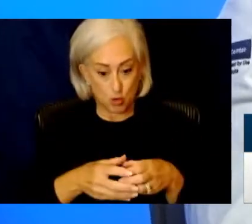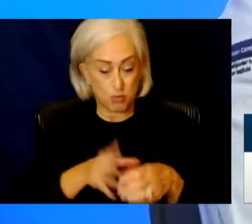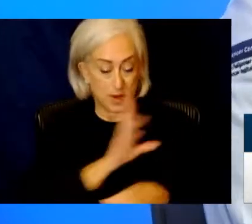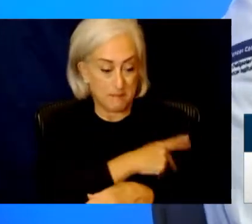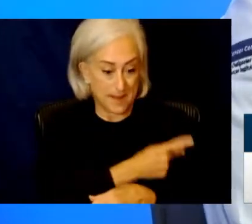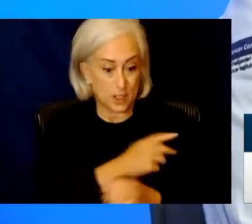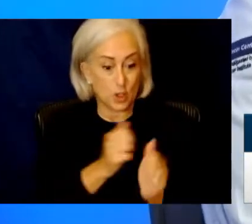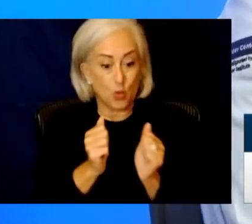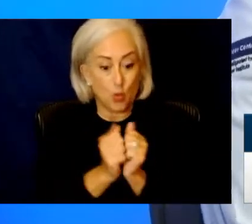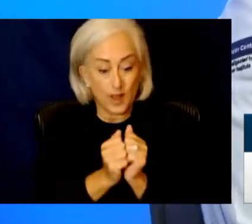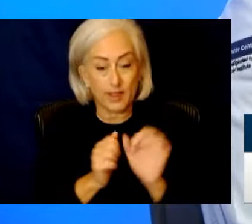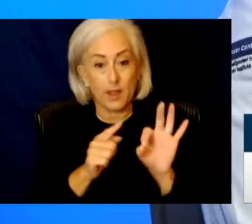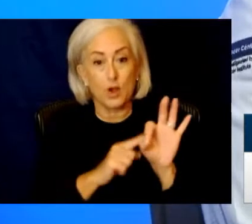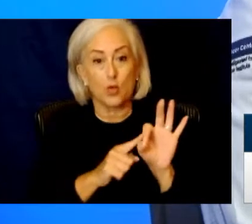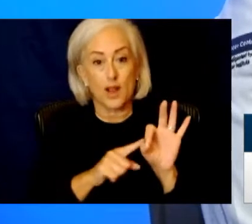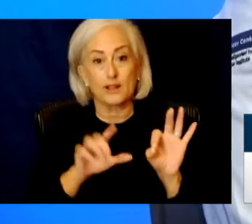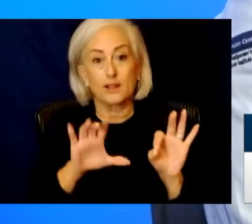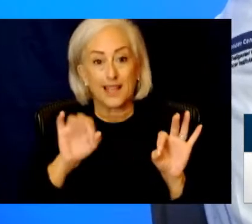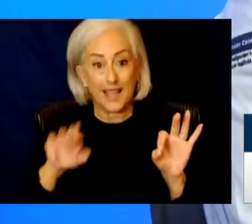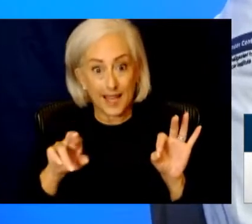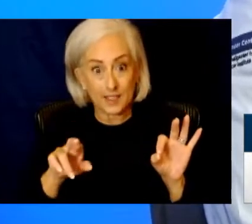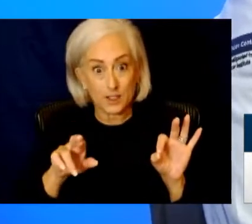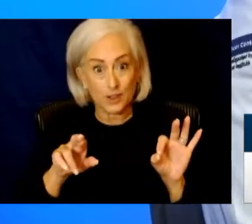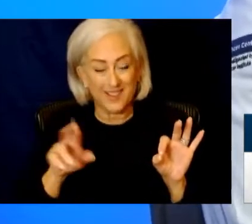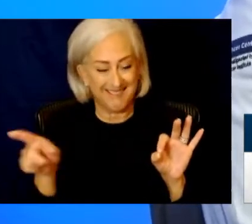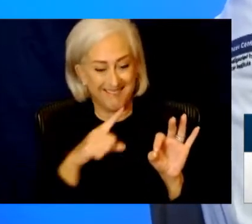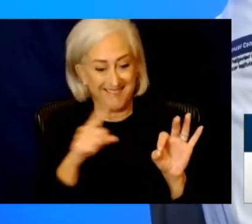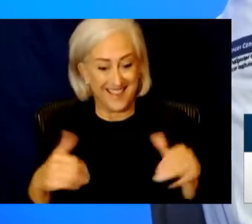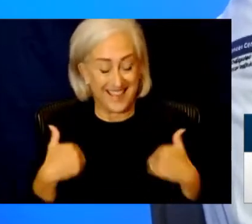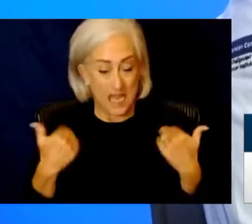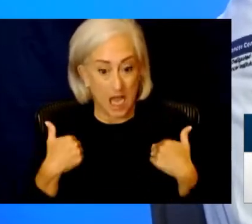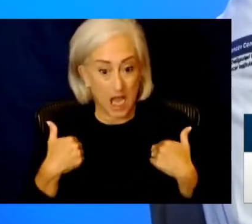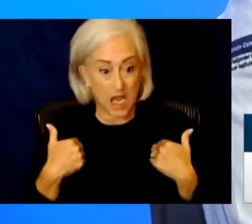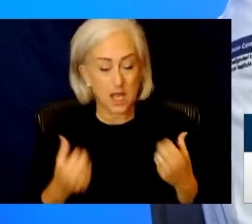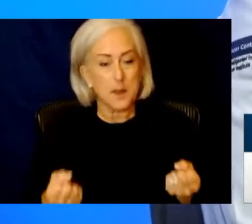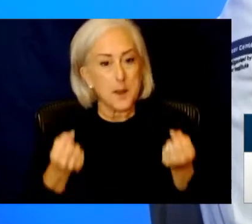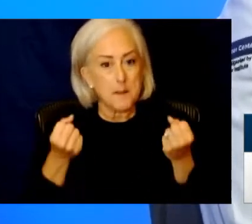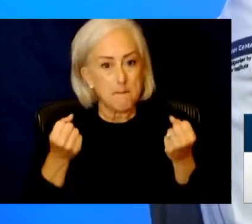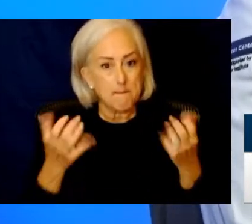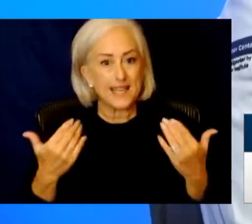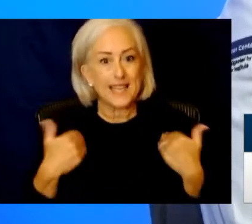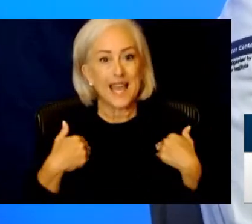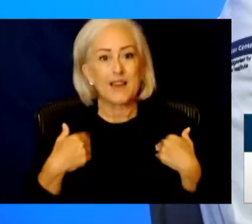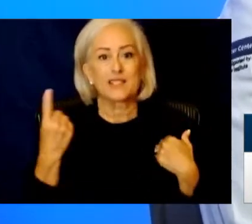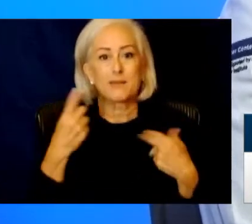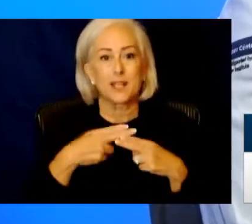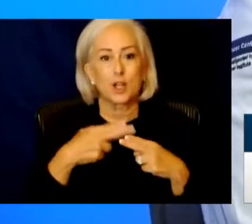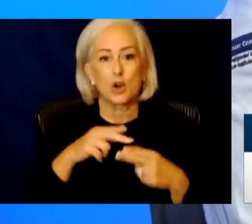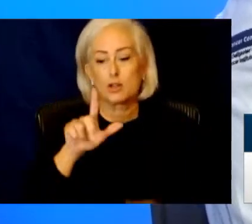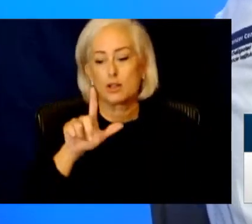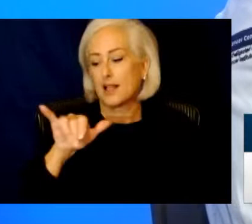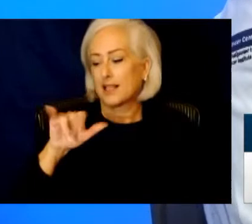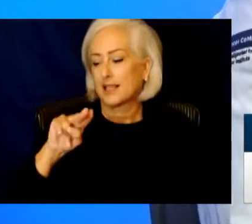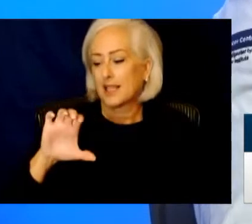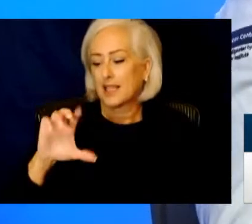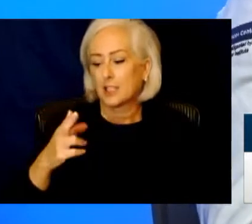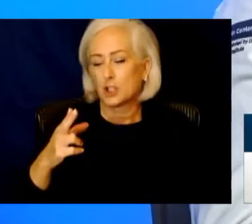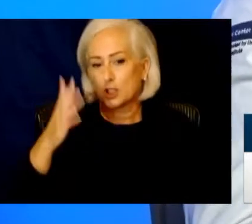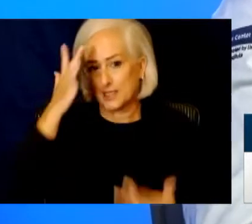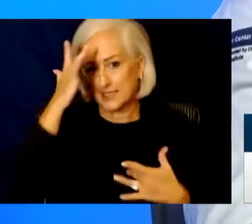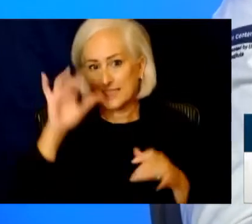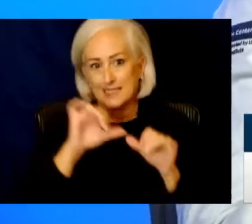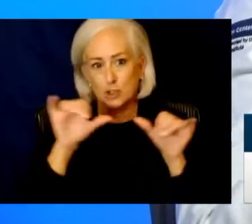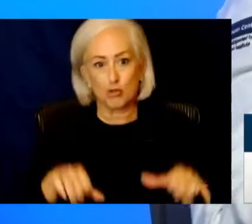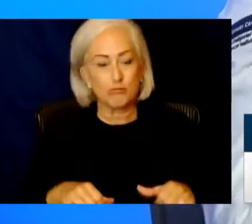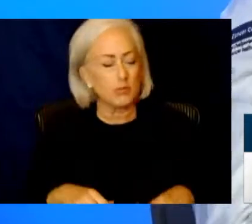in a unique situation, that are young. A lot of them do have this Lynch syndrome that we kind of mentioned in the beginning. So what is Lynch syndrome? So Lynch